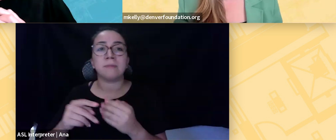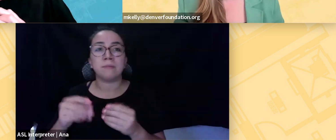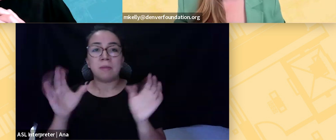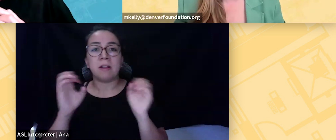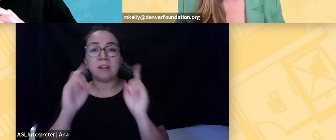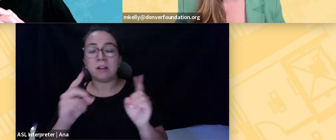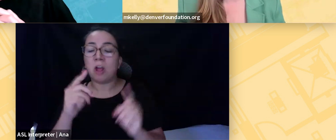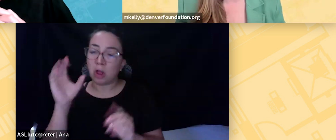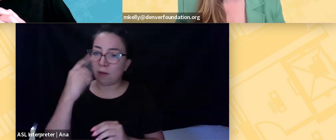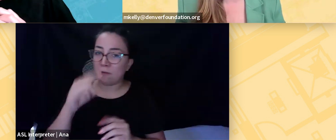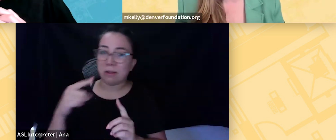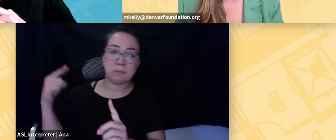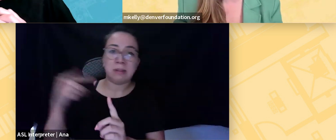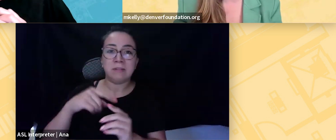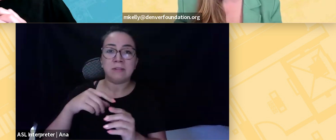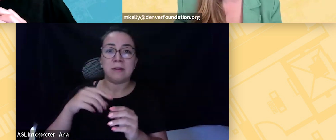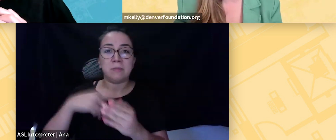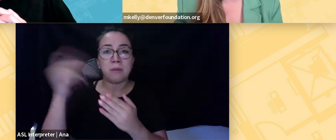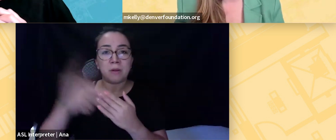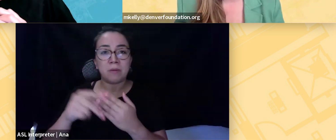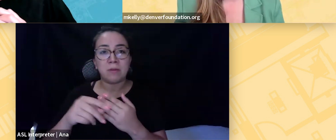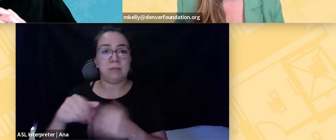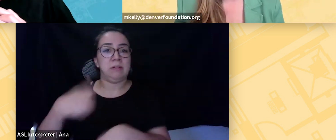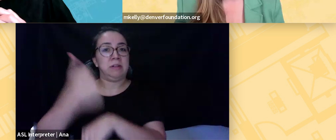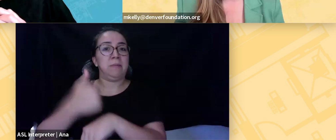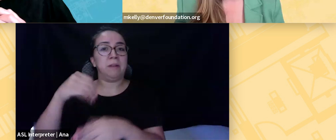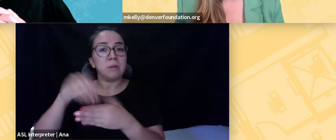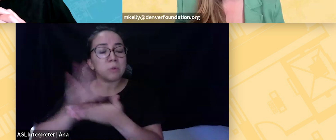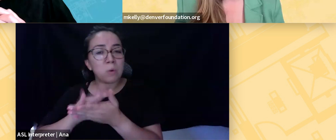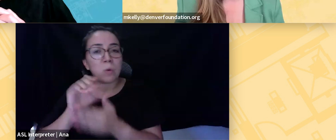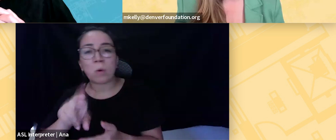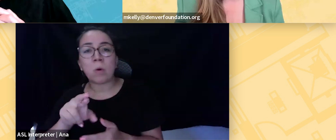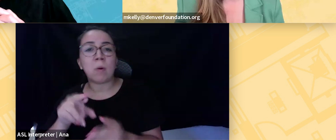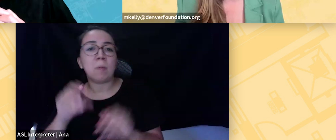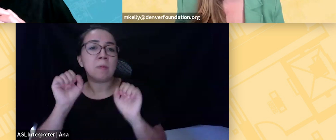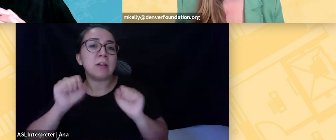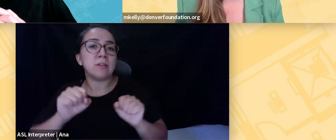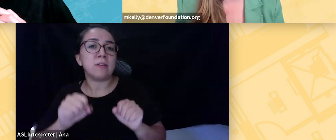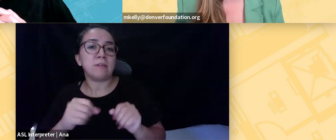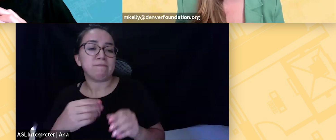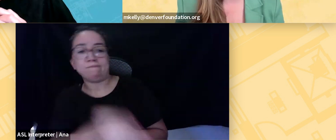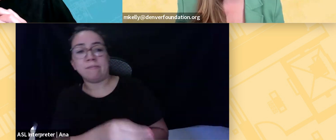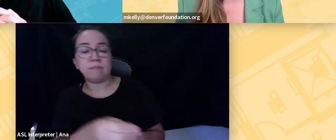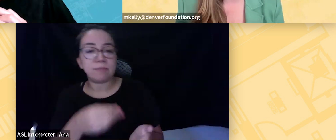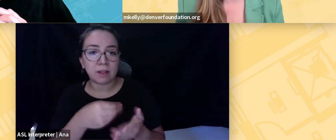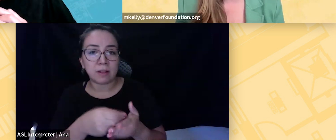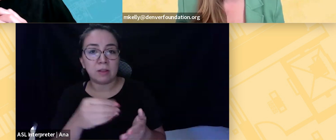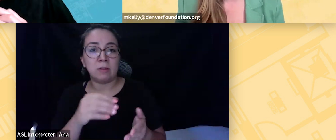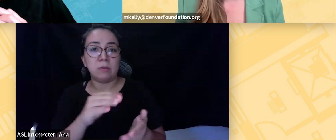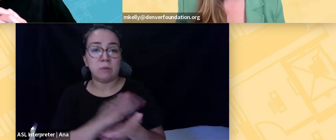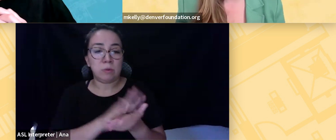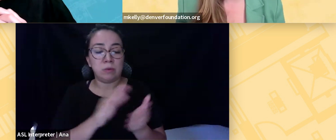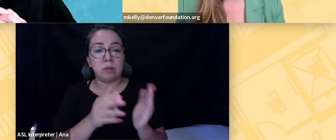for specific programs to implement into schools, or would you potentially fund an organization that has the skills,